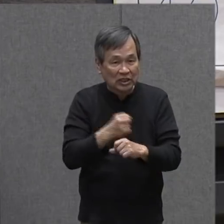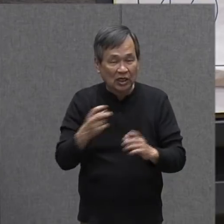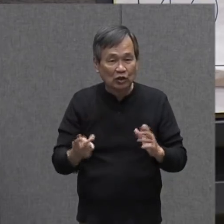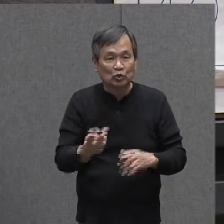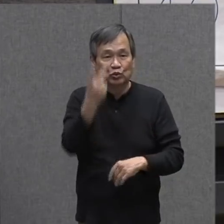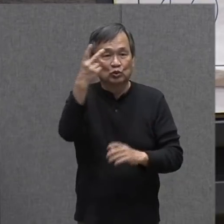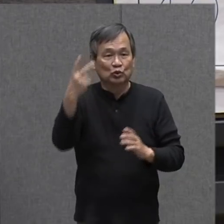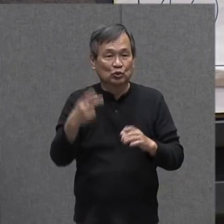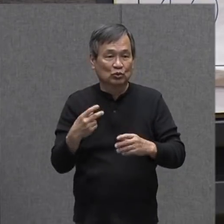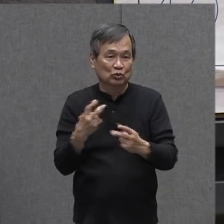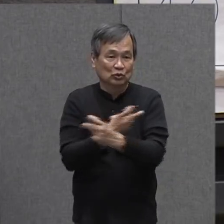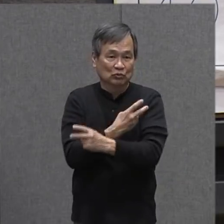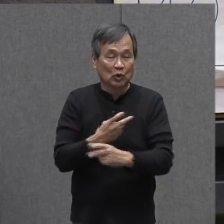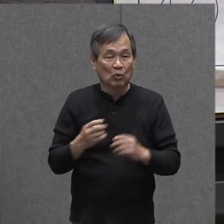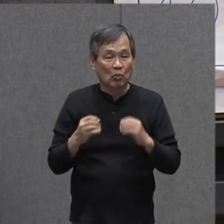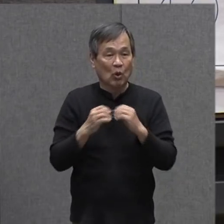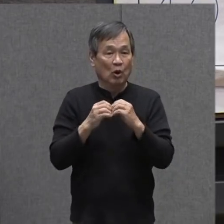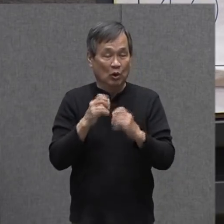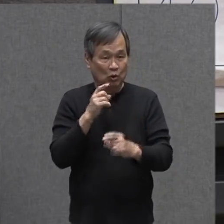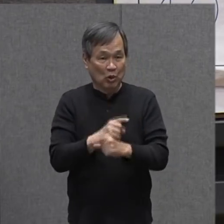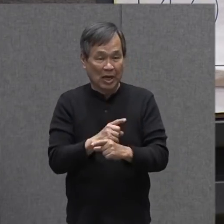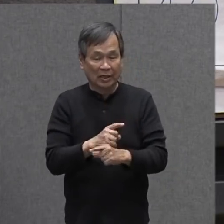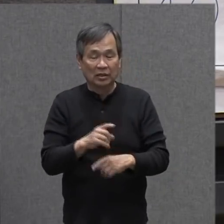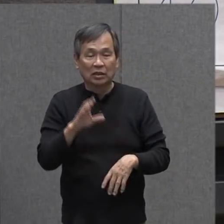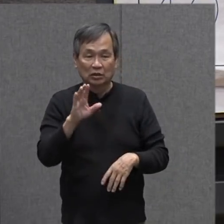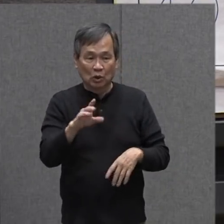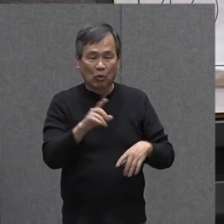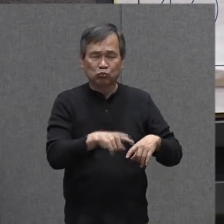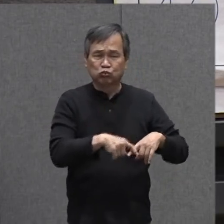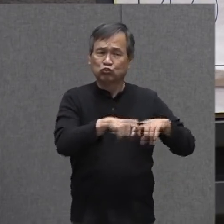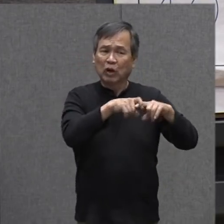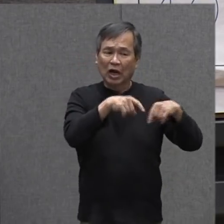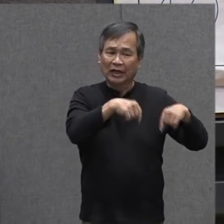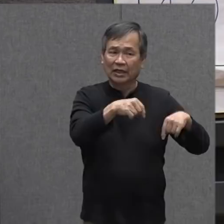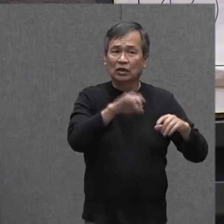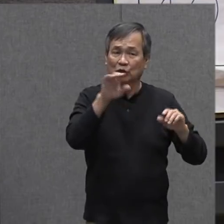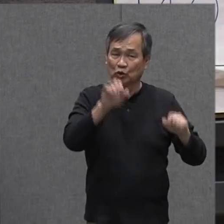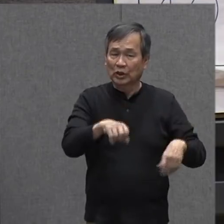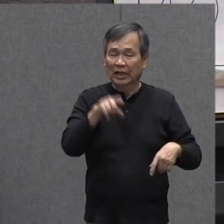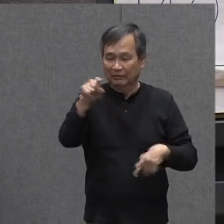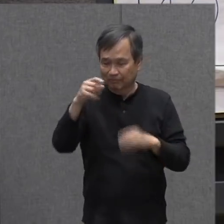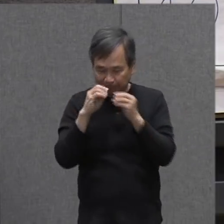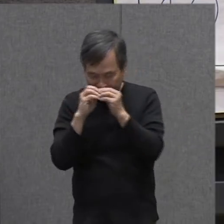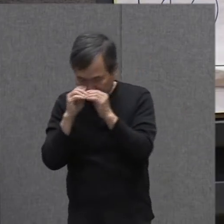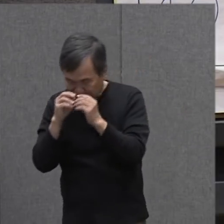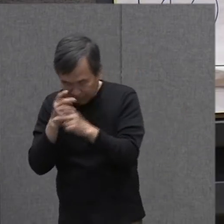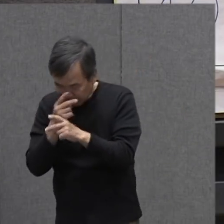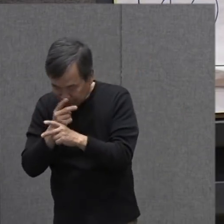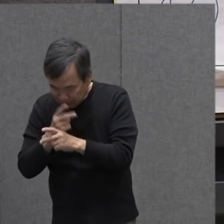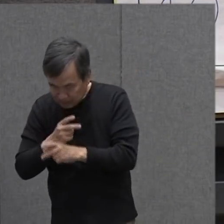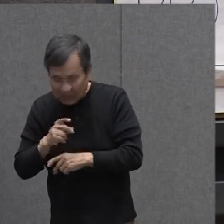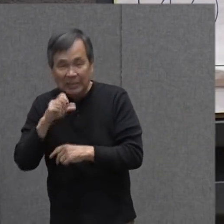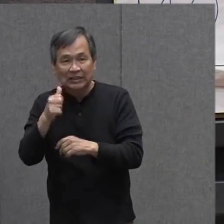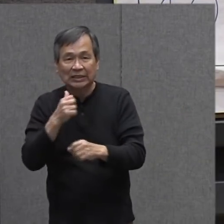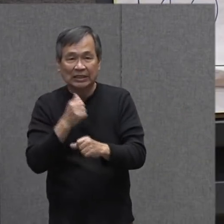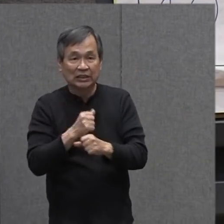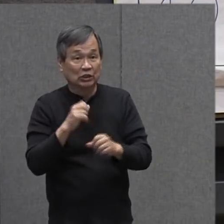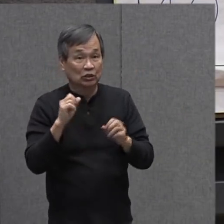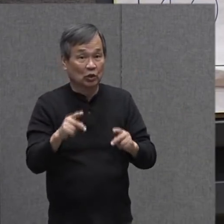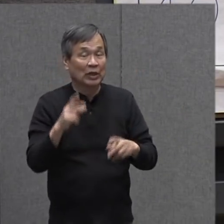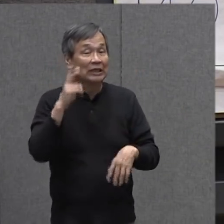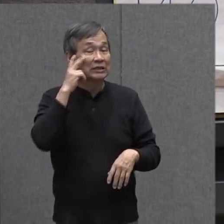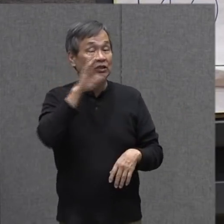would be 10, 2 times 10 would be 20. This would be the only one with a single digit. But I was kind of thinking something else. I started